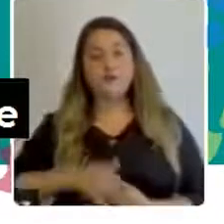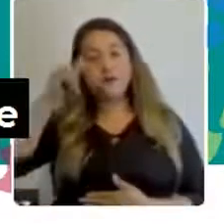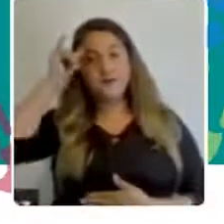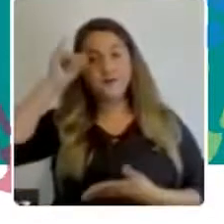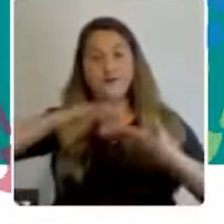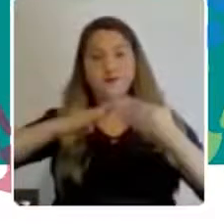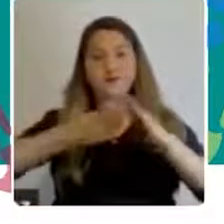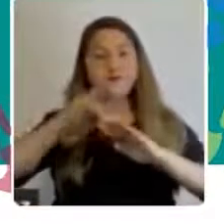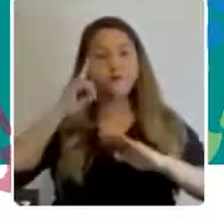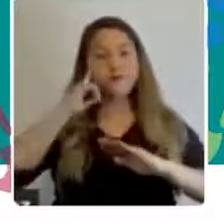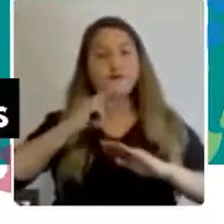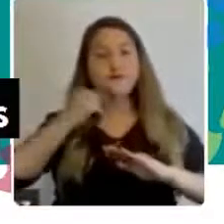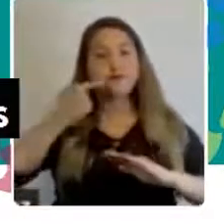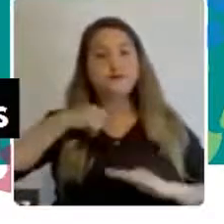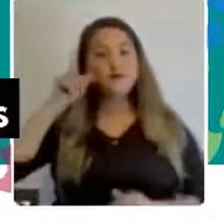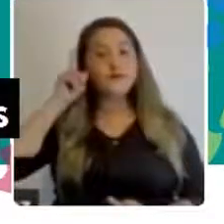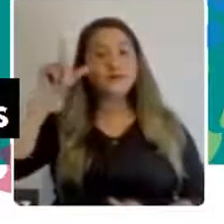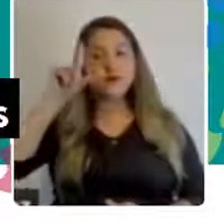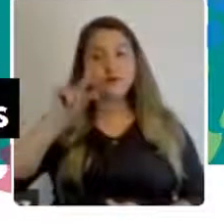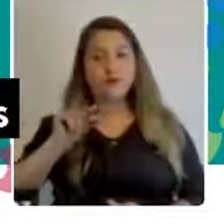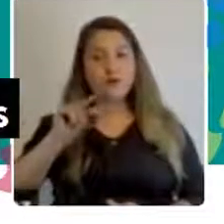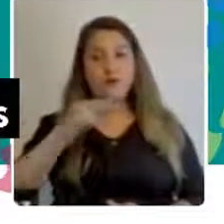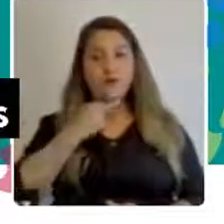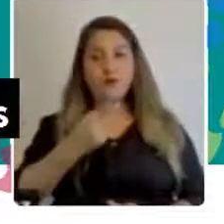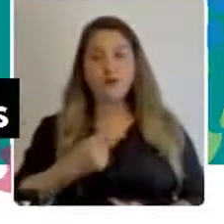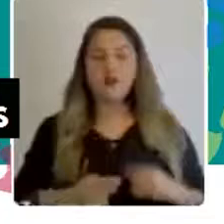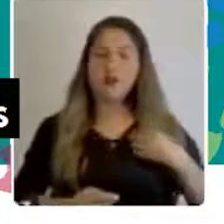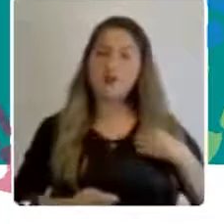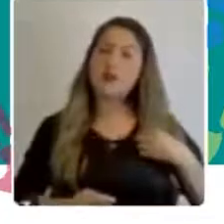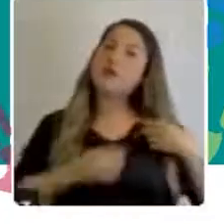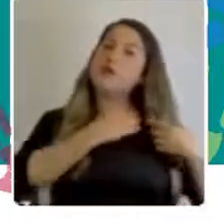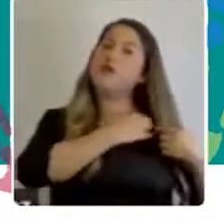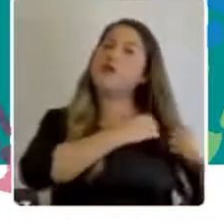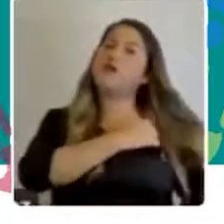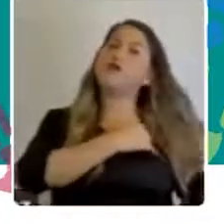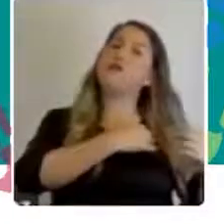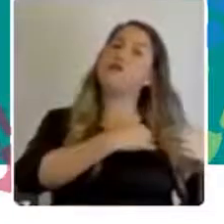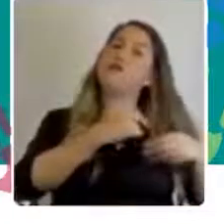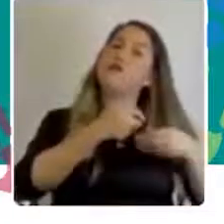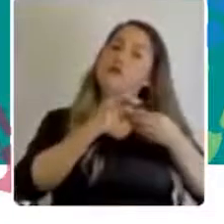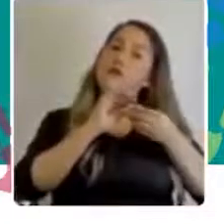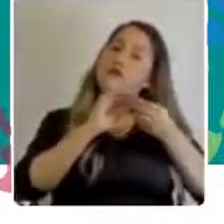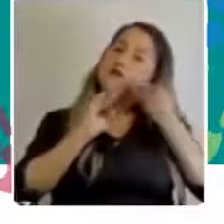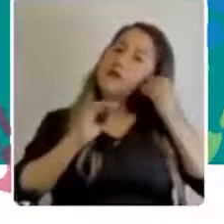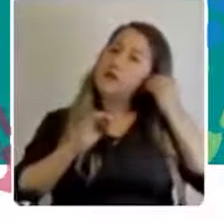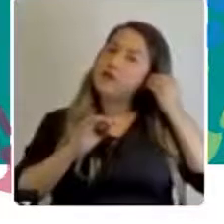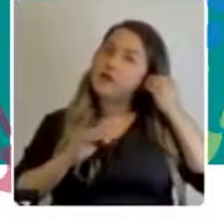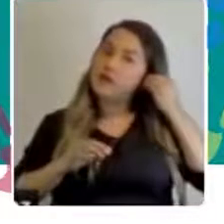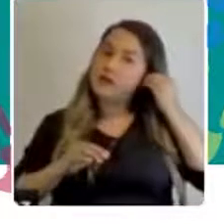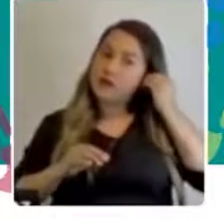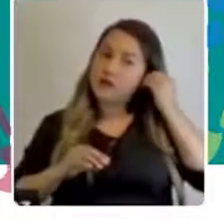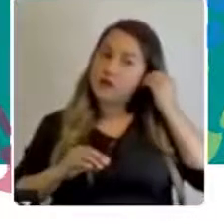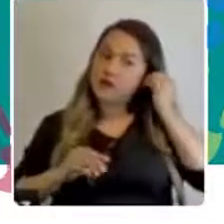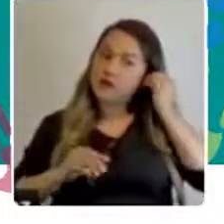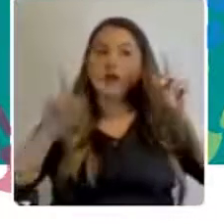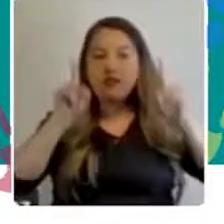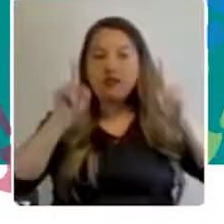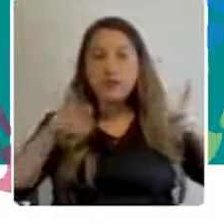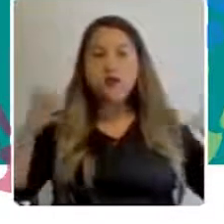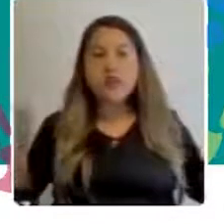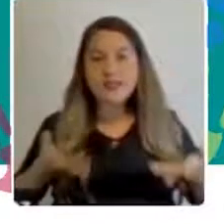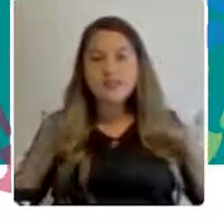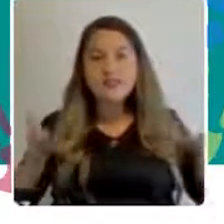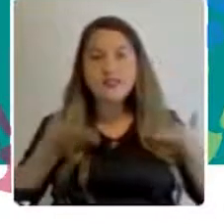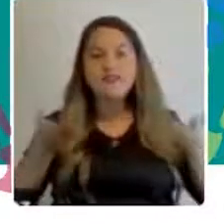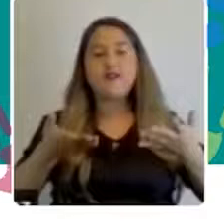I have is really to encourage more rare diseases studies to be included in clinicaltrials.gov. So if any